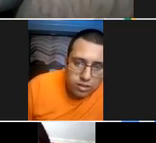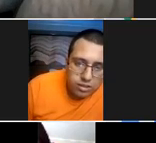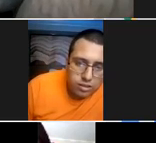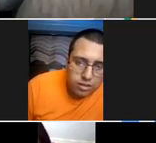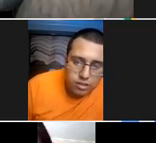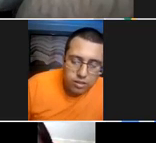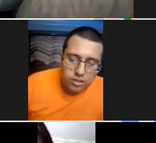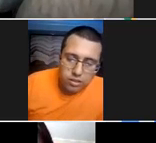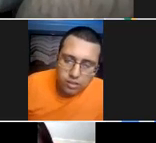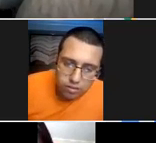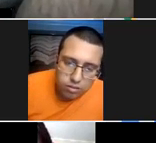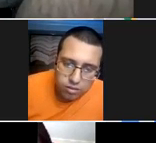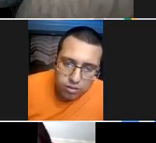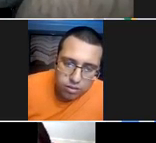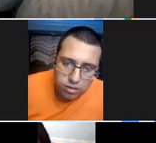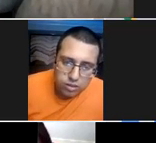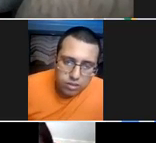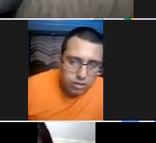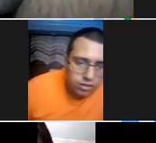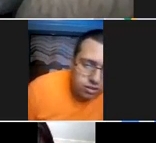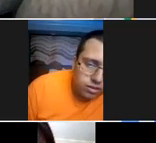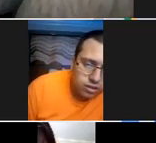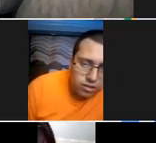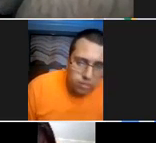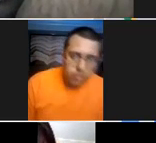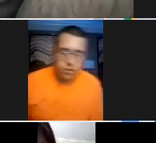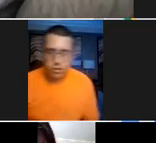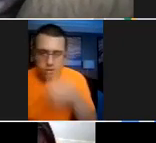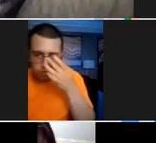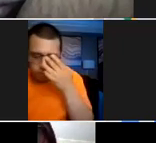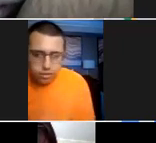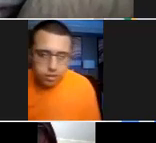Miserable. Miserable Christian.